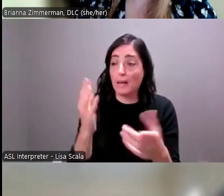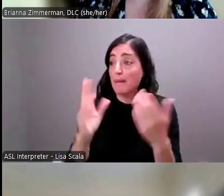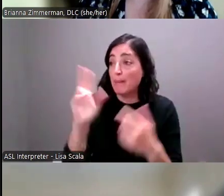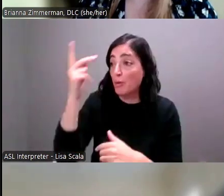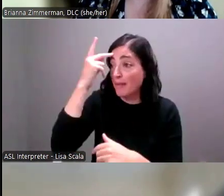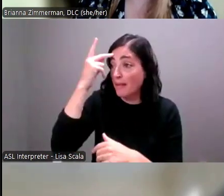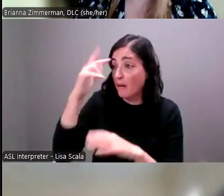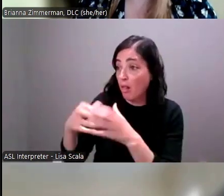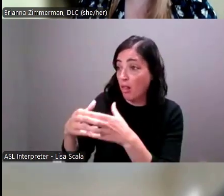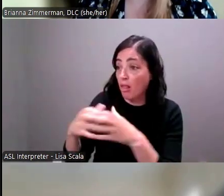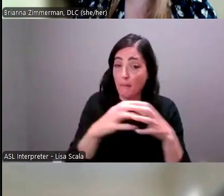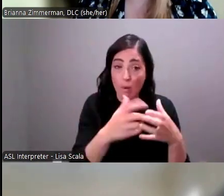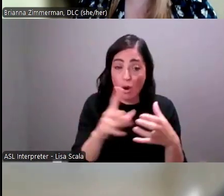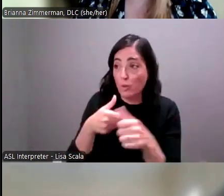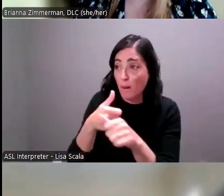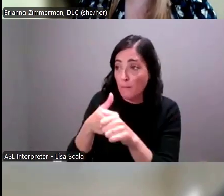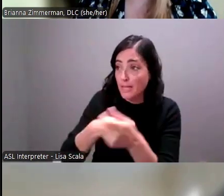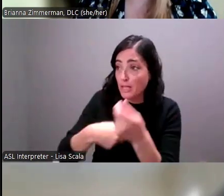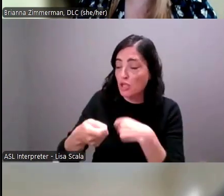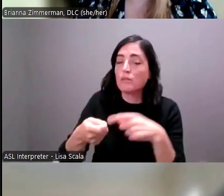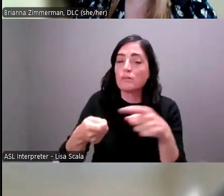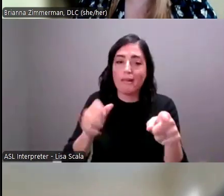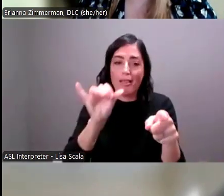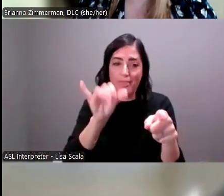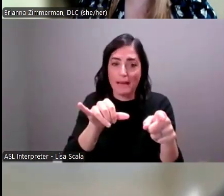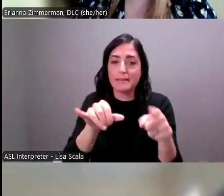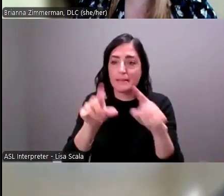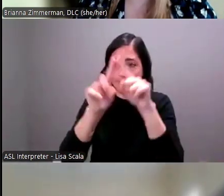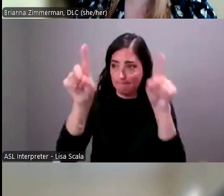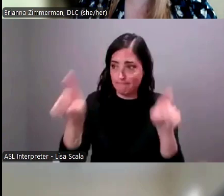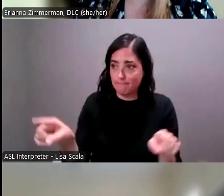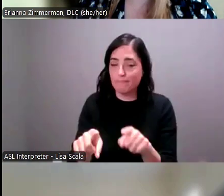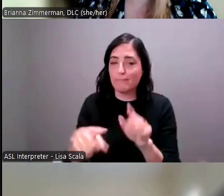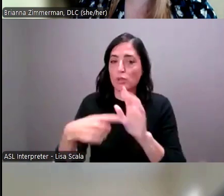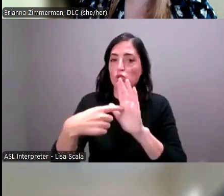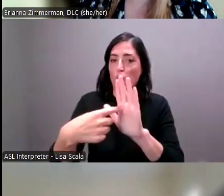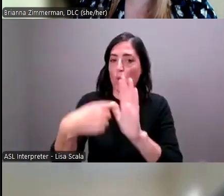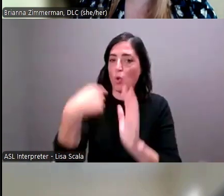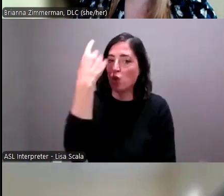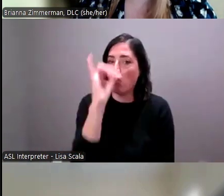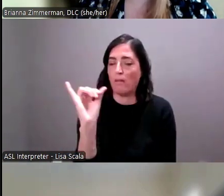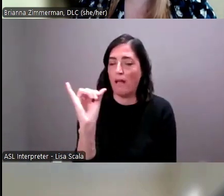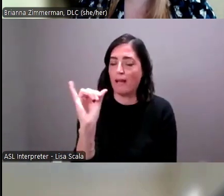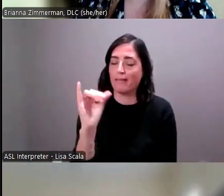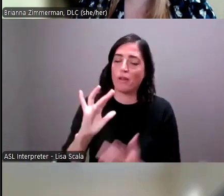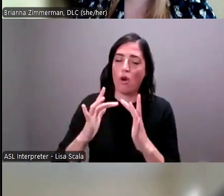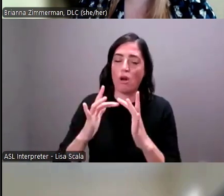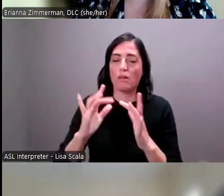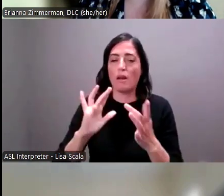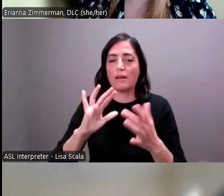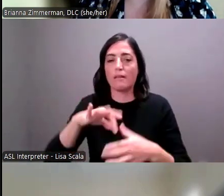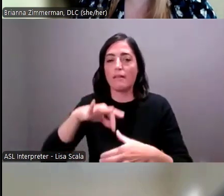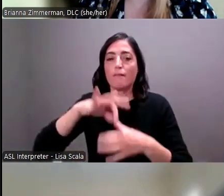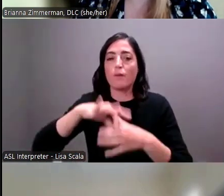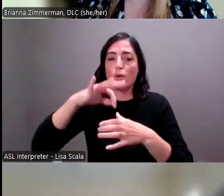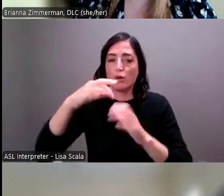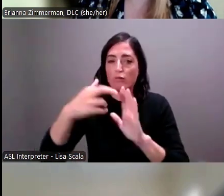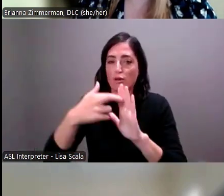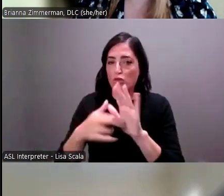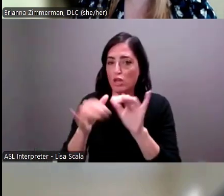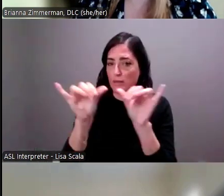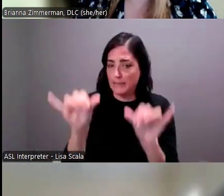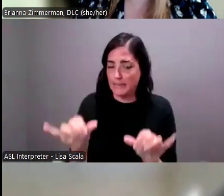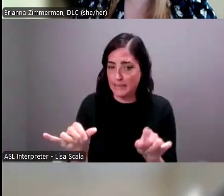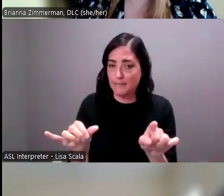party. So this screenshot shows the online voter registration system. You